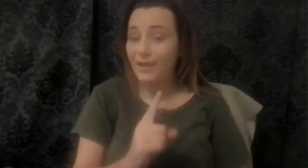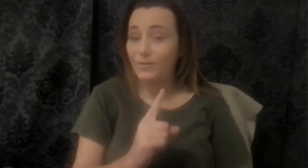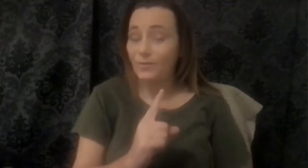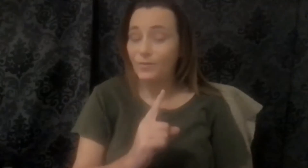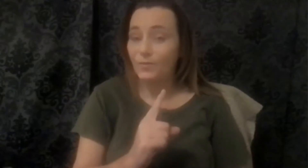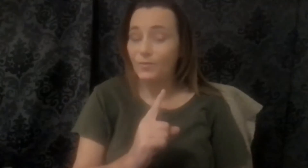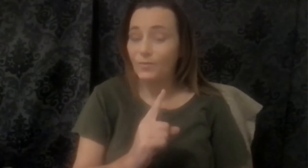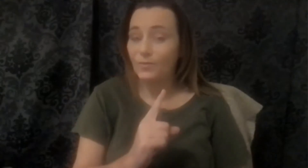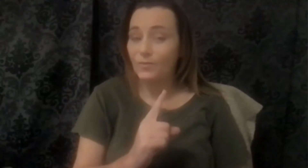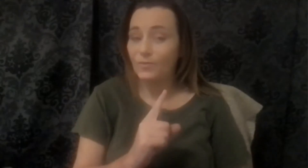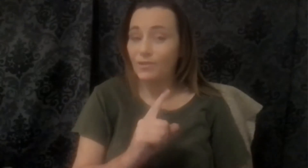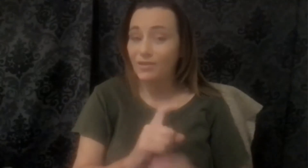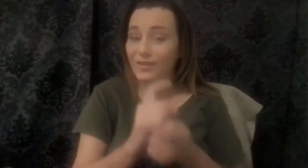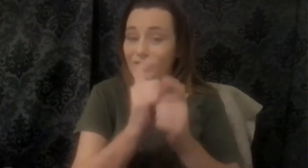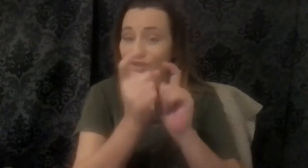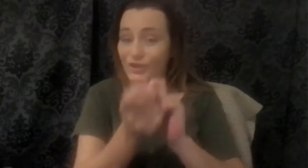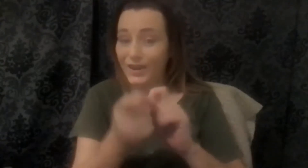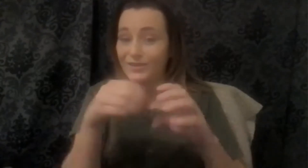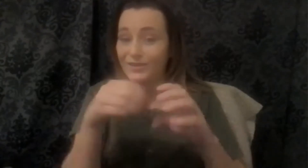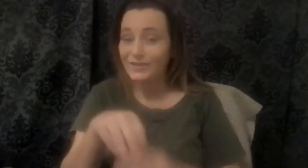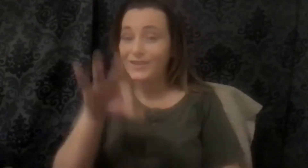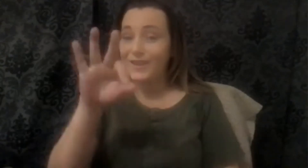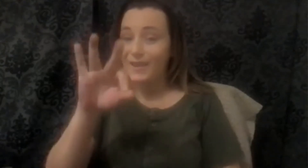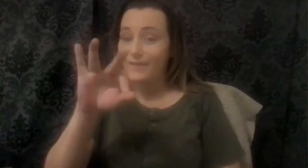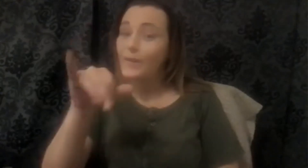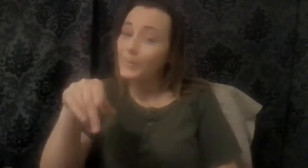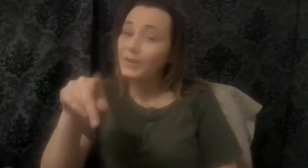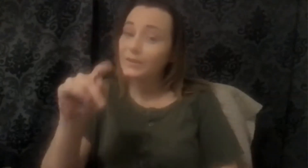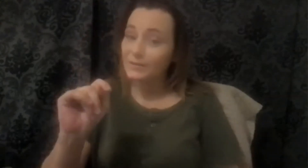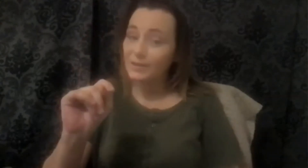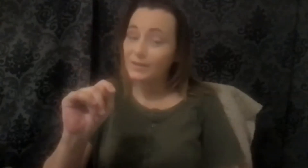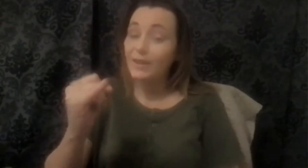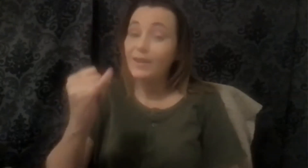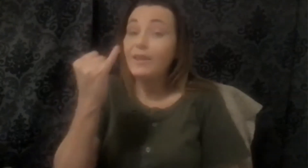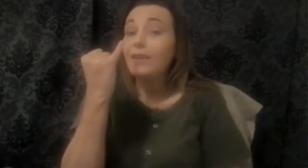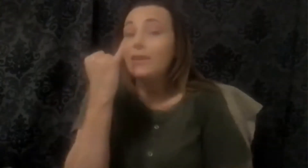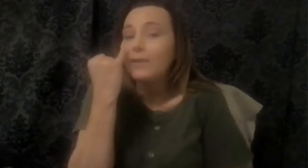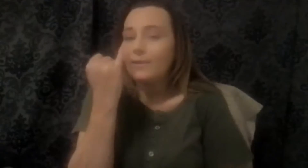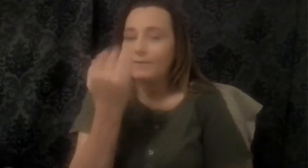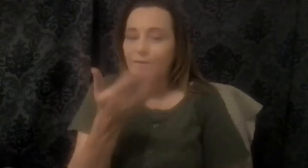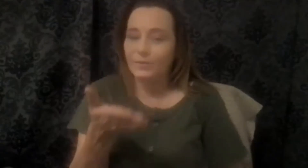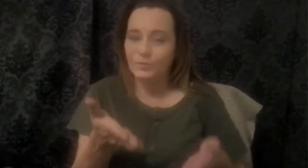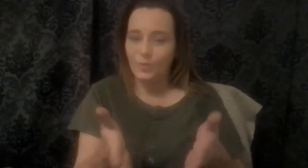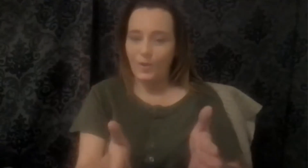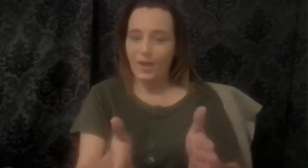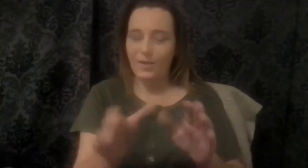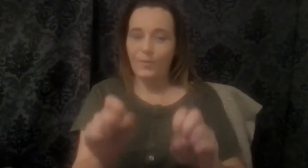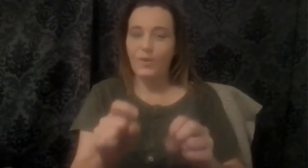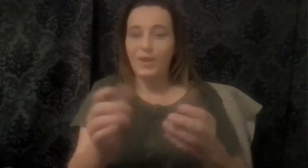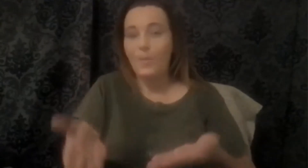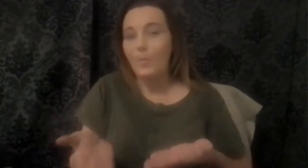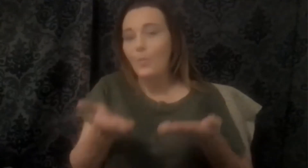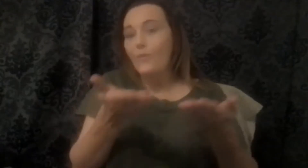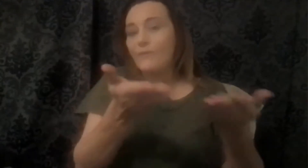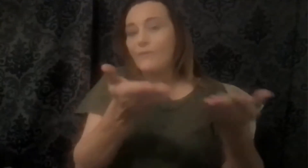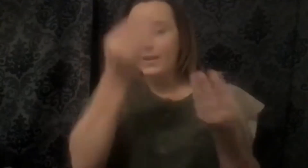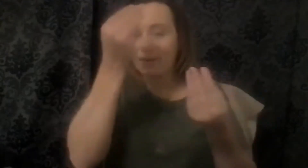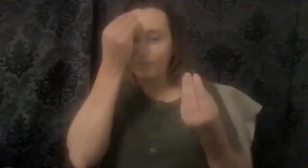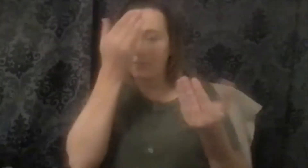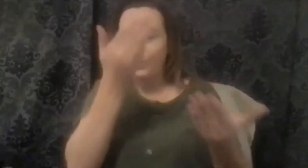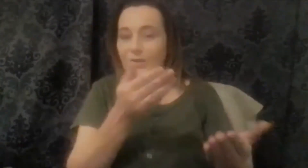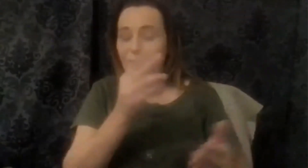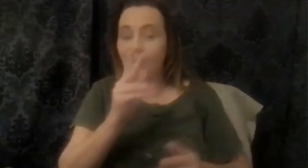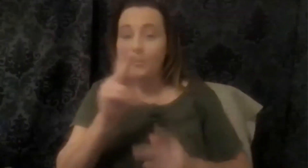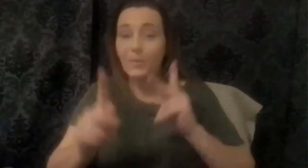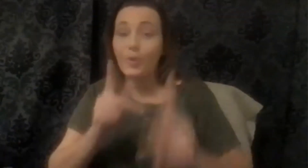or the actual change in the FIPT, if there's a way we can provide information that people who